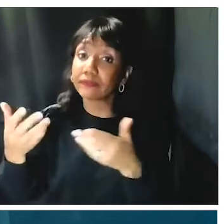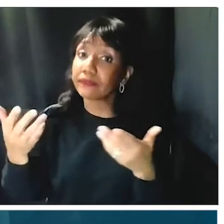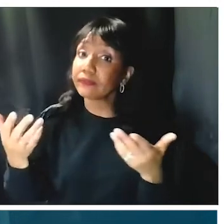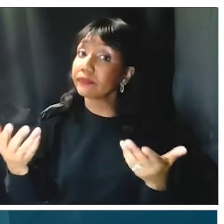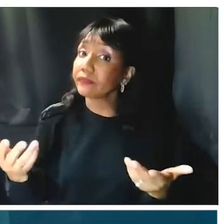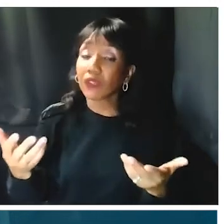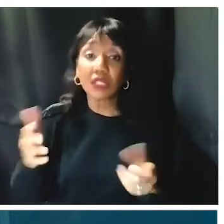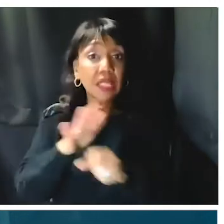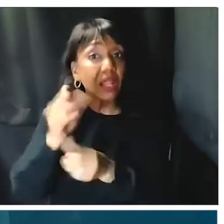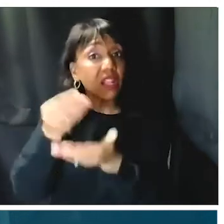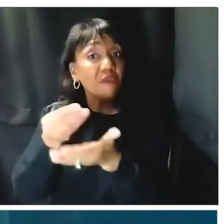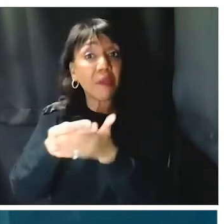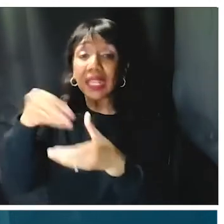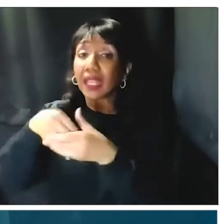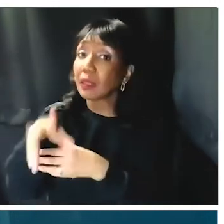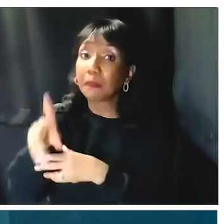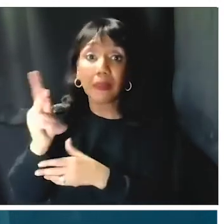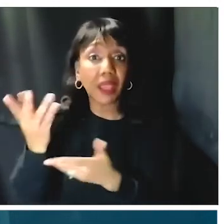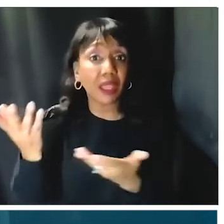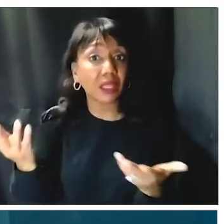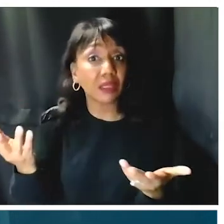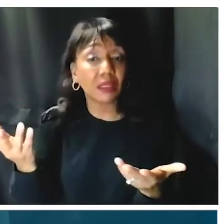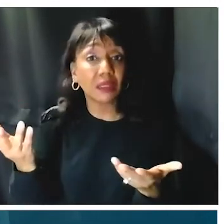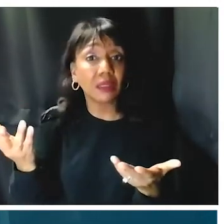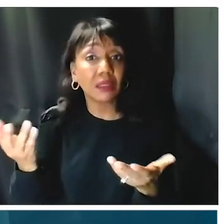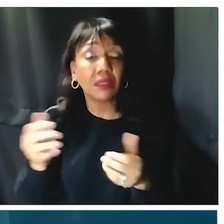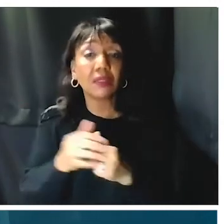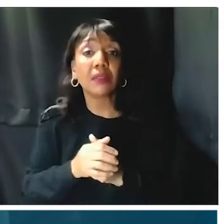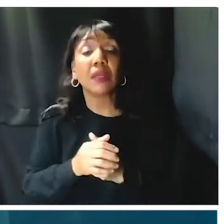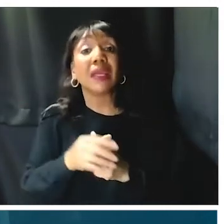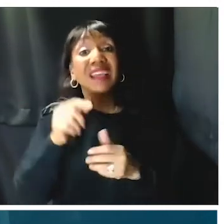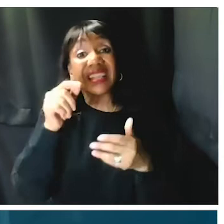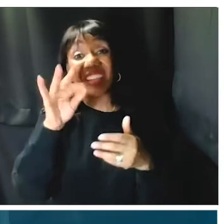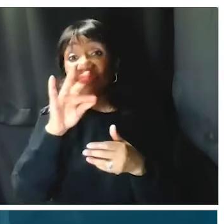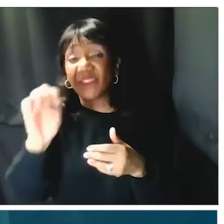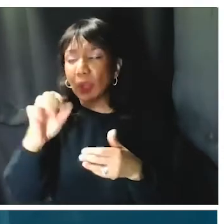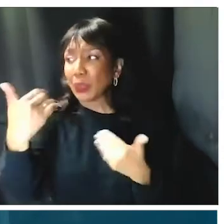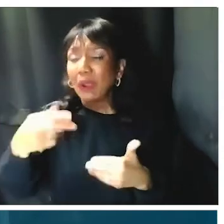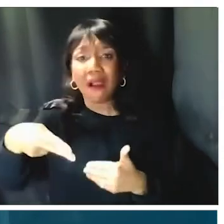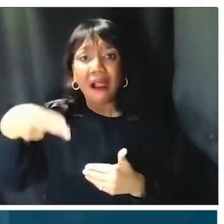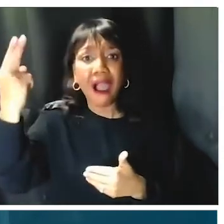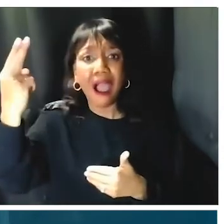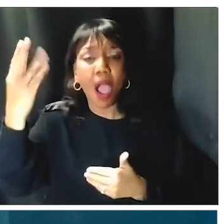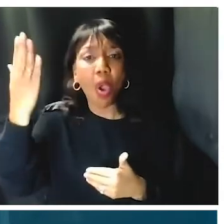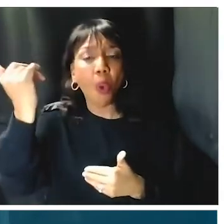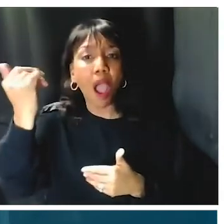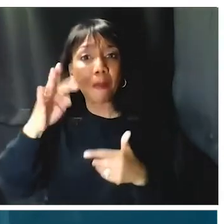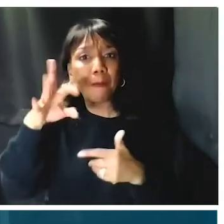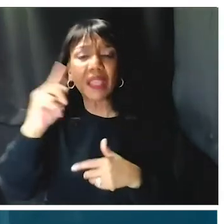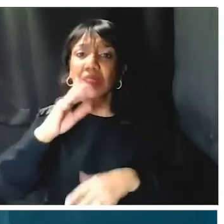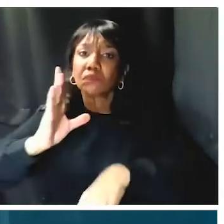paid when you did not have enough money in your account. These fees are high because the bank wants to discourage you